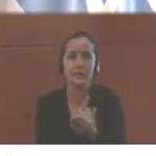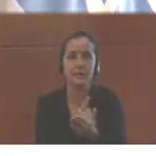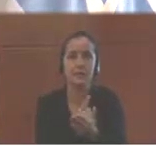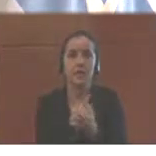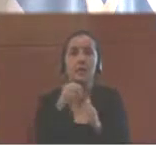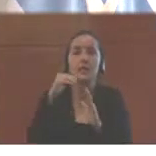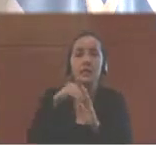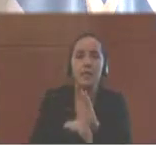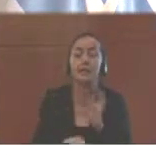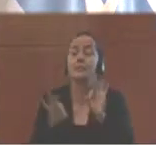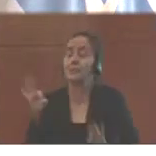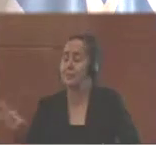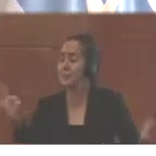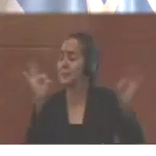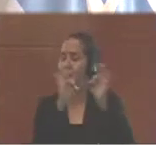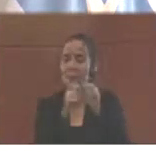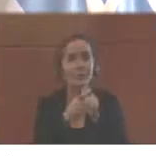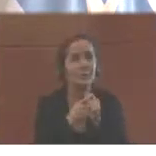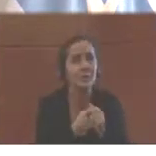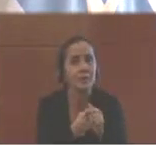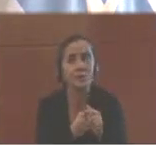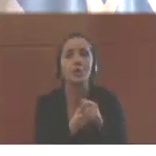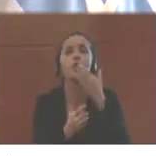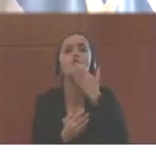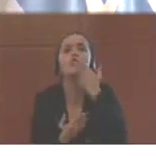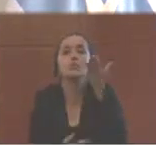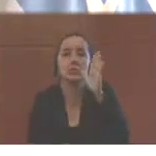were put into evidence.